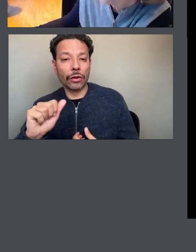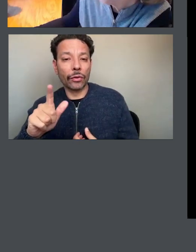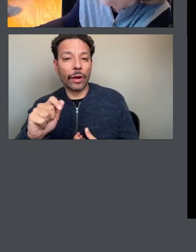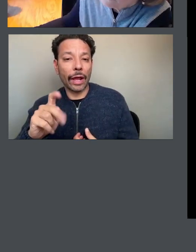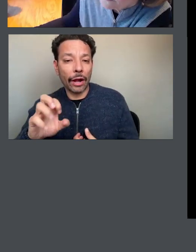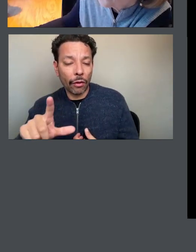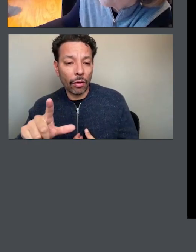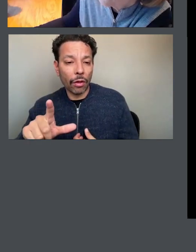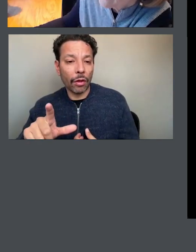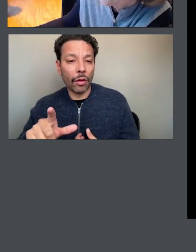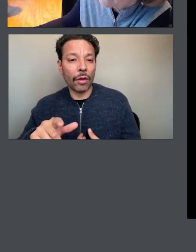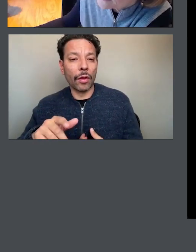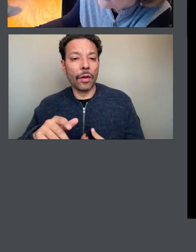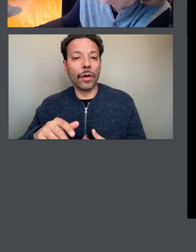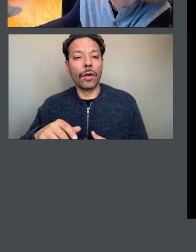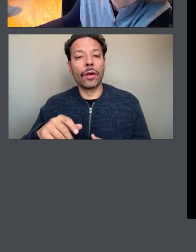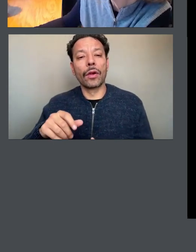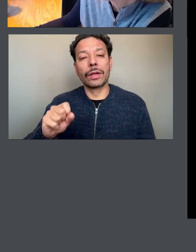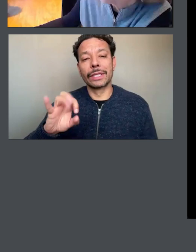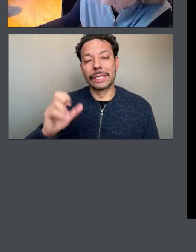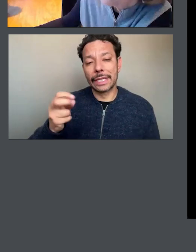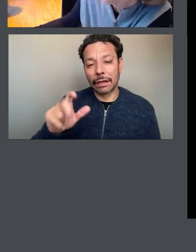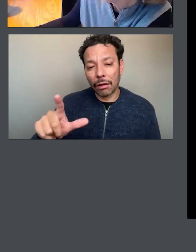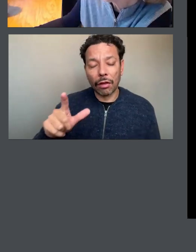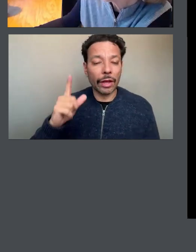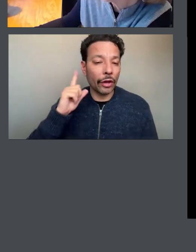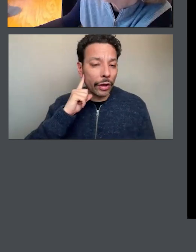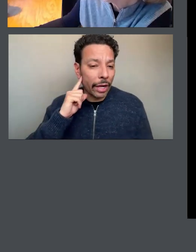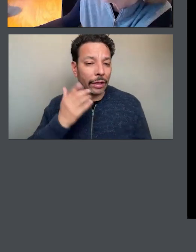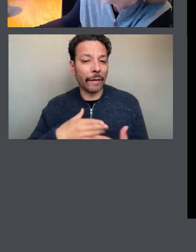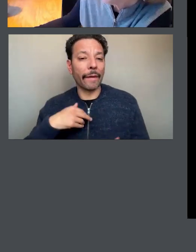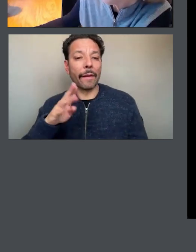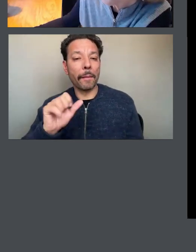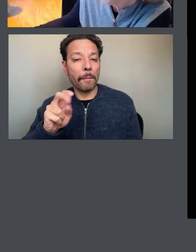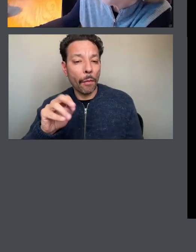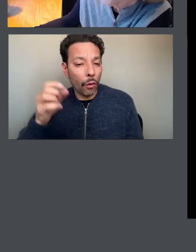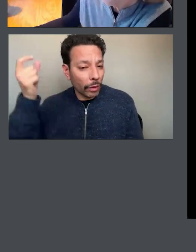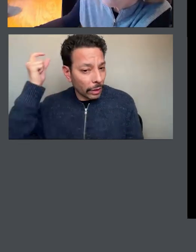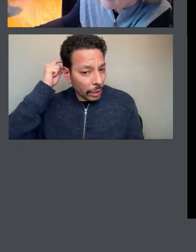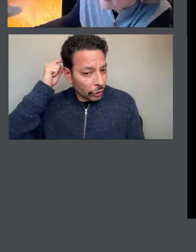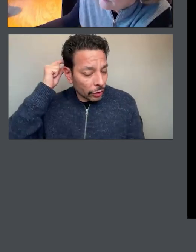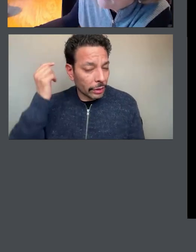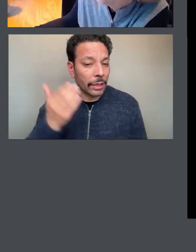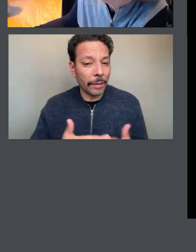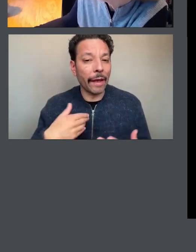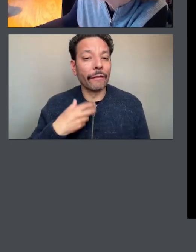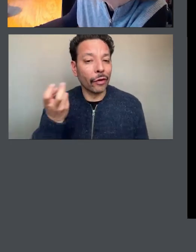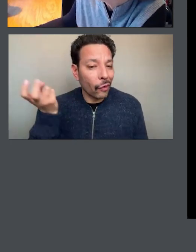some or routing of signal hearing aids, some with bone conduction, and some with cochlear implant.